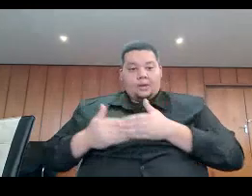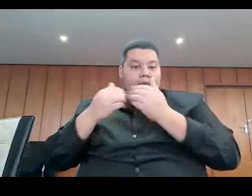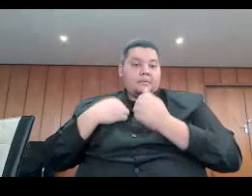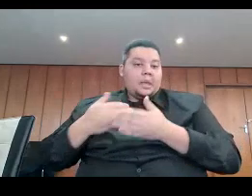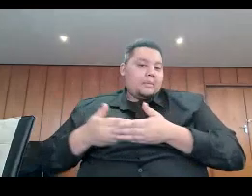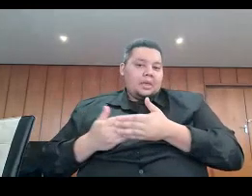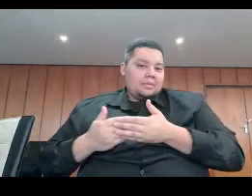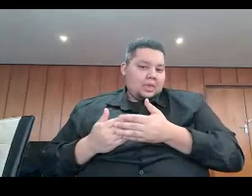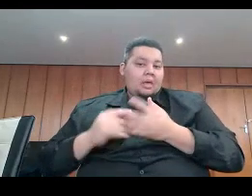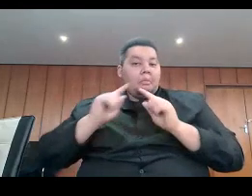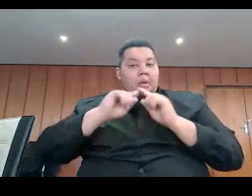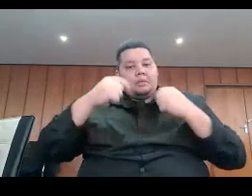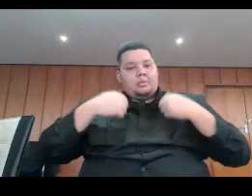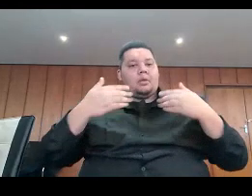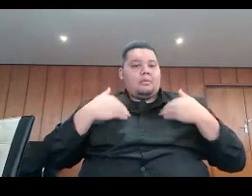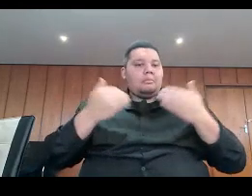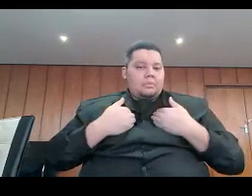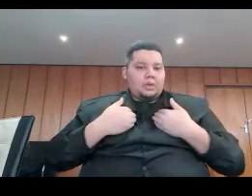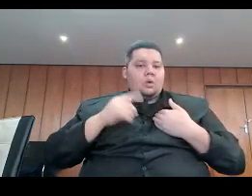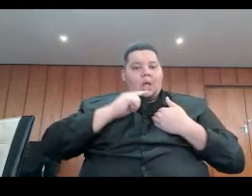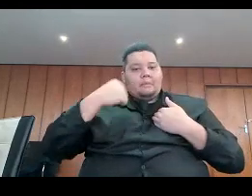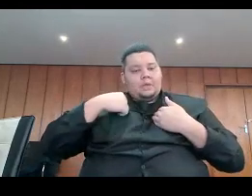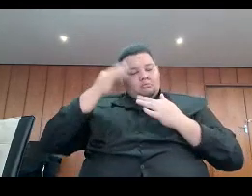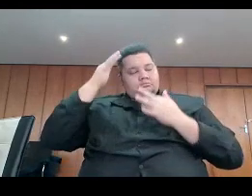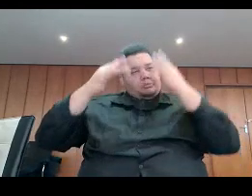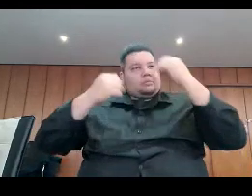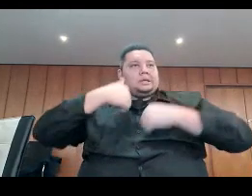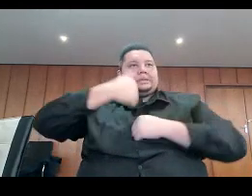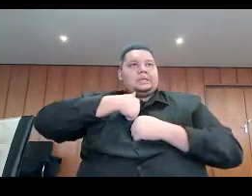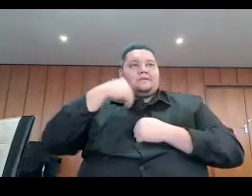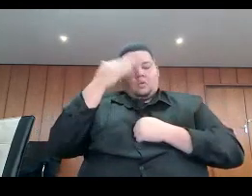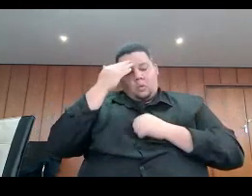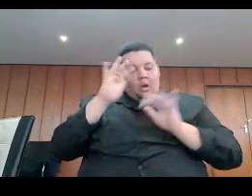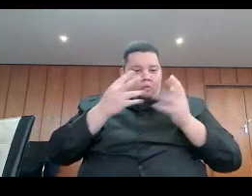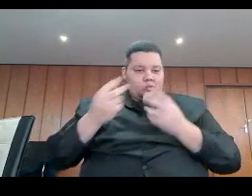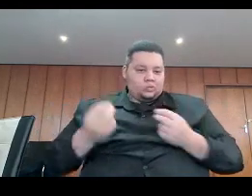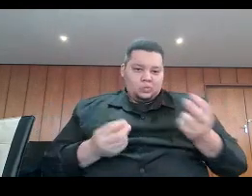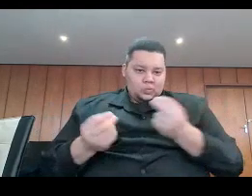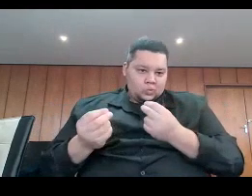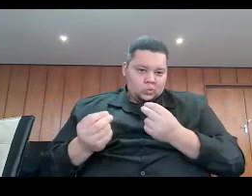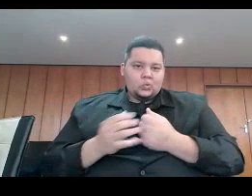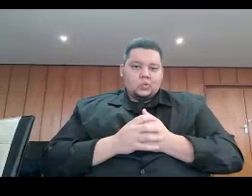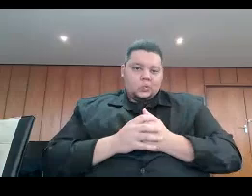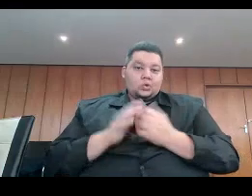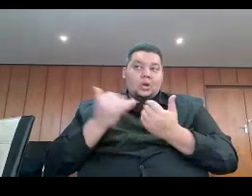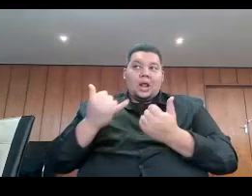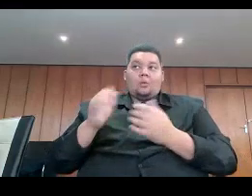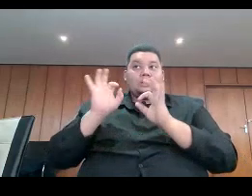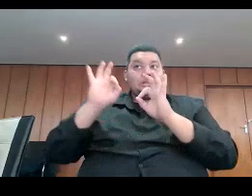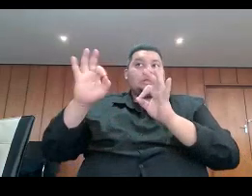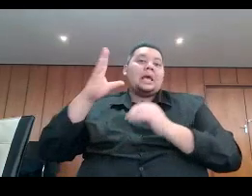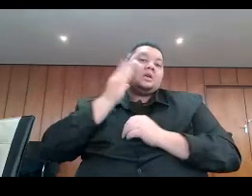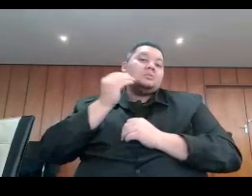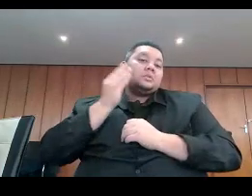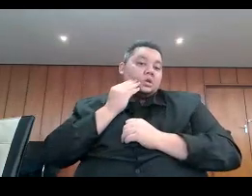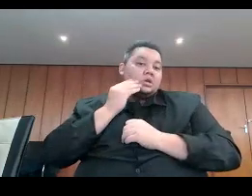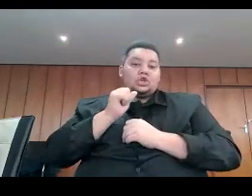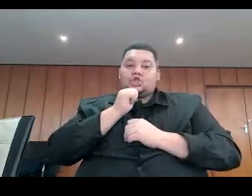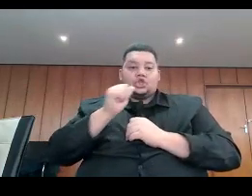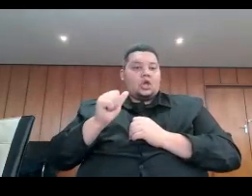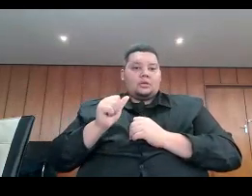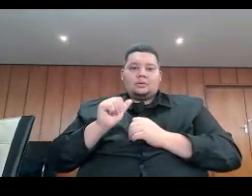it. But I am happy. I figured it out all by myself. This experience is not a